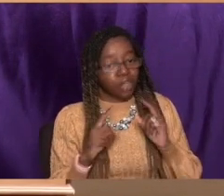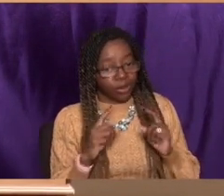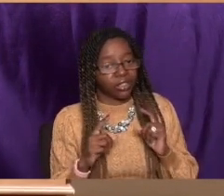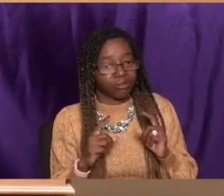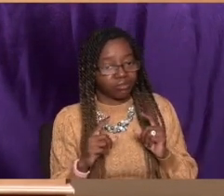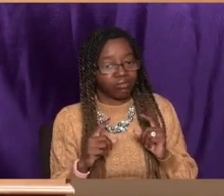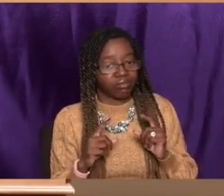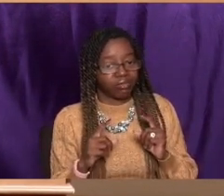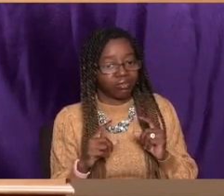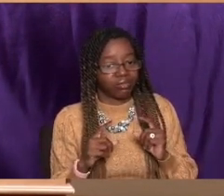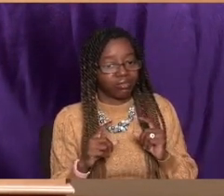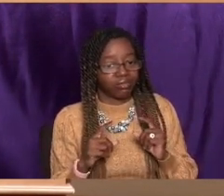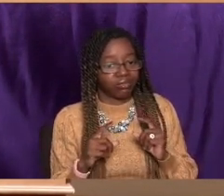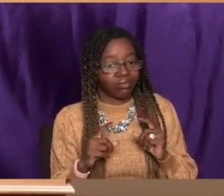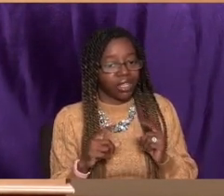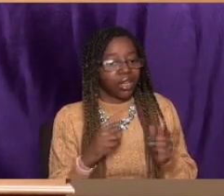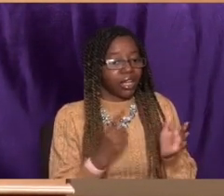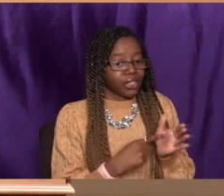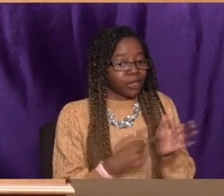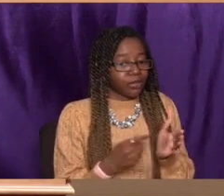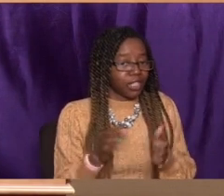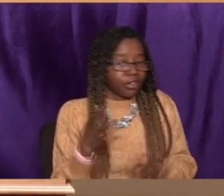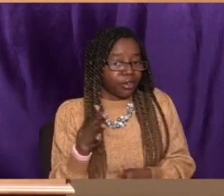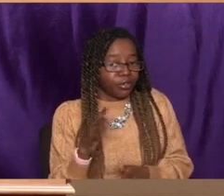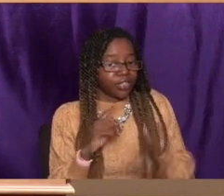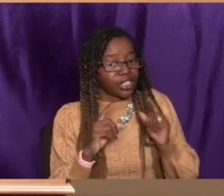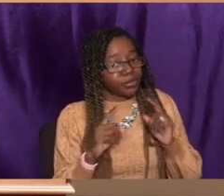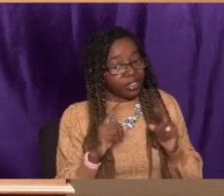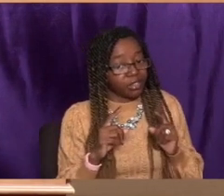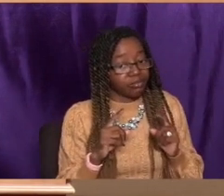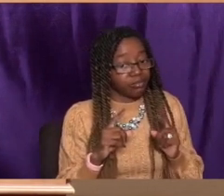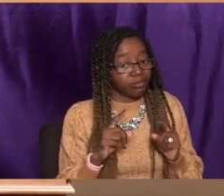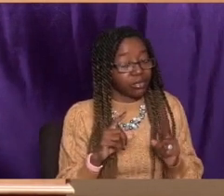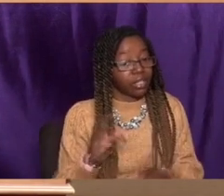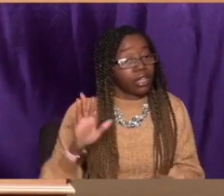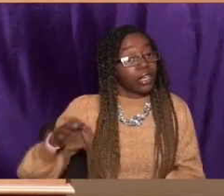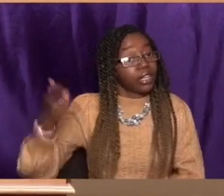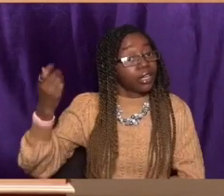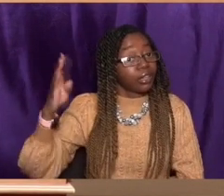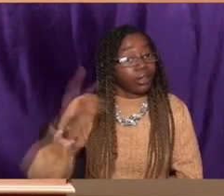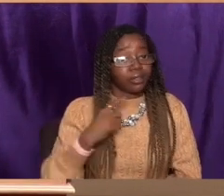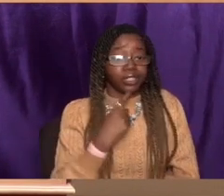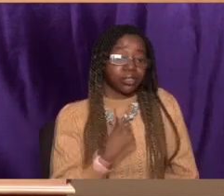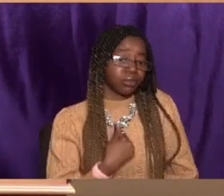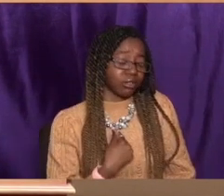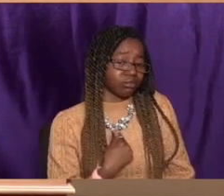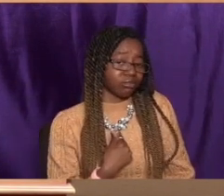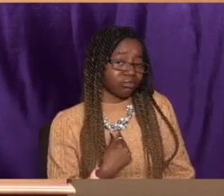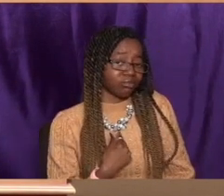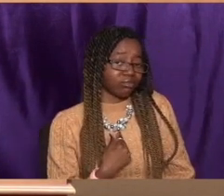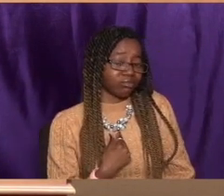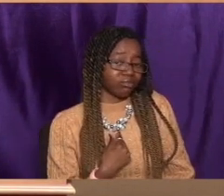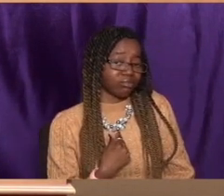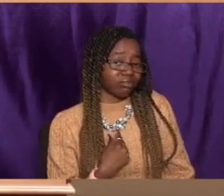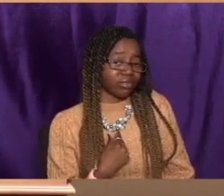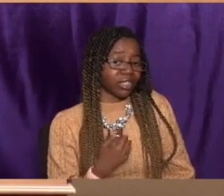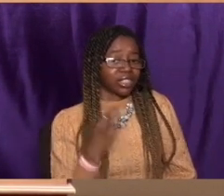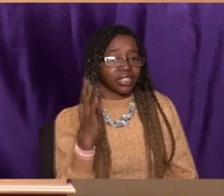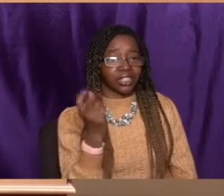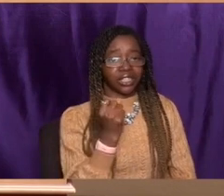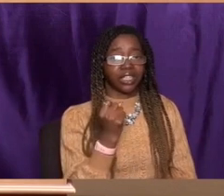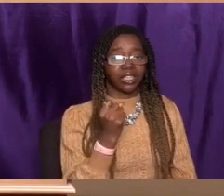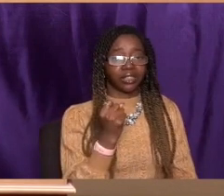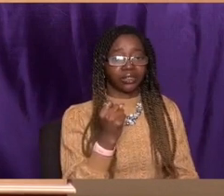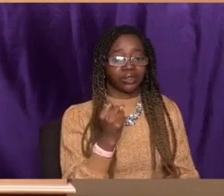I'm still clumsy with my words. And yet, God, you're telling me to take what I